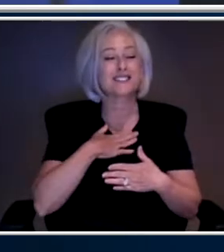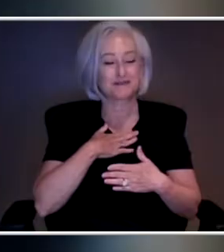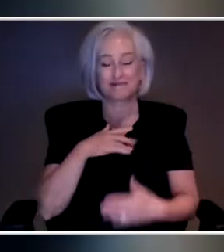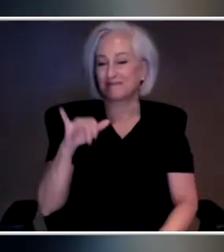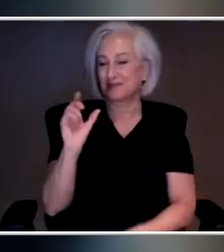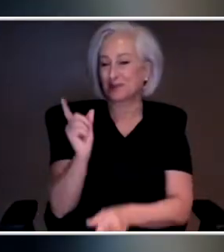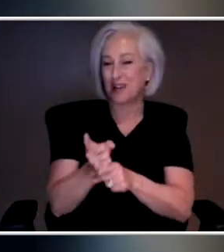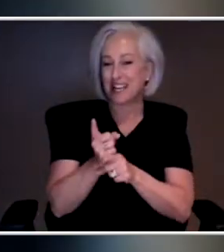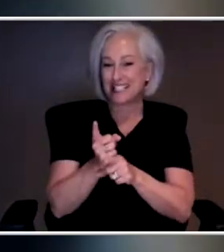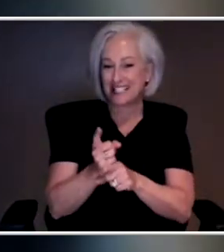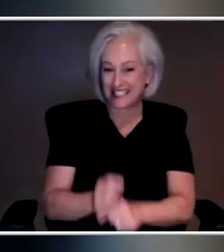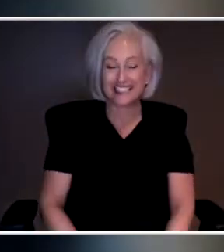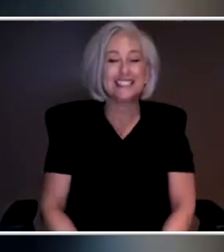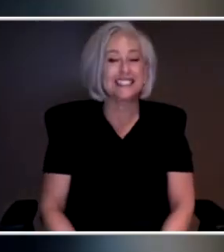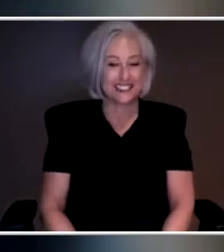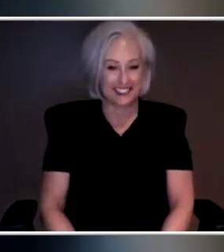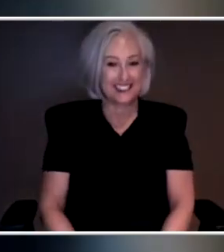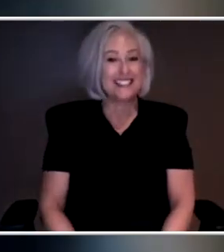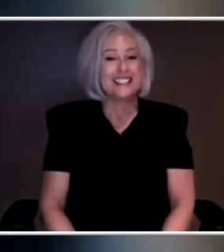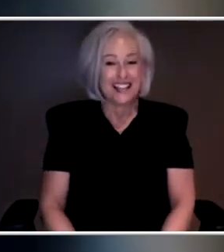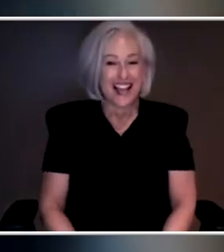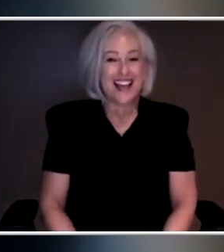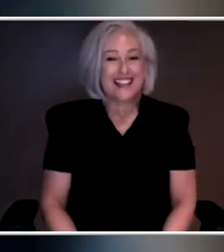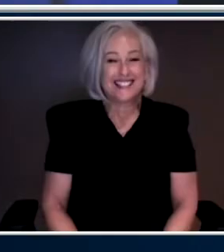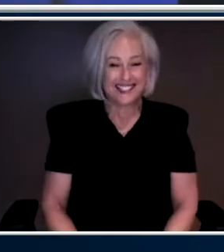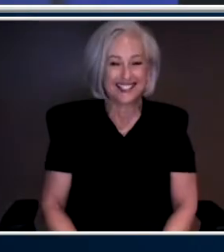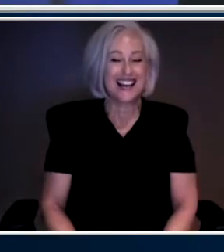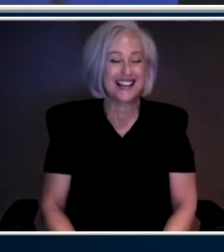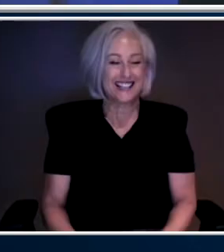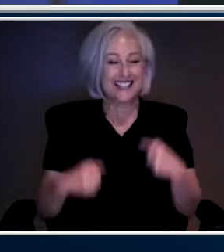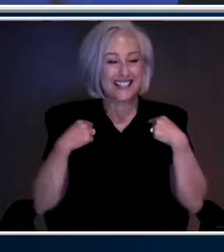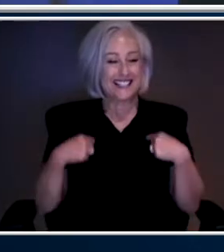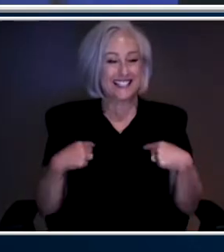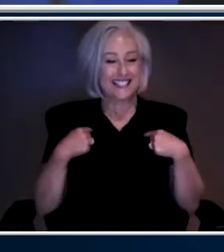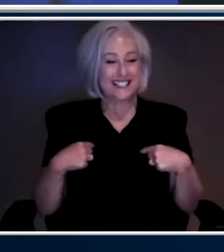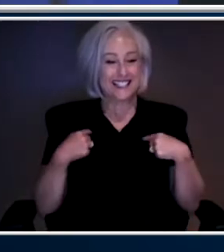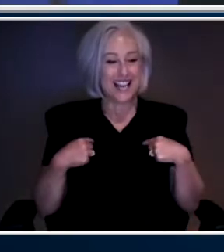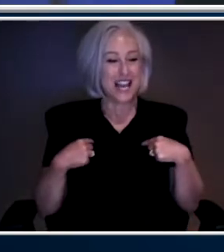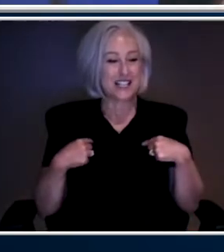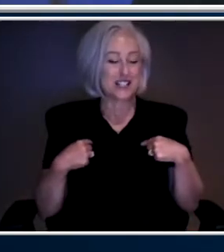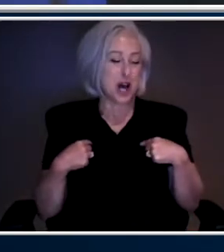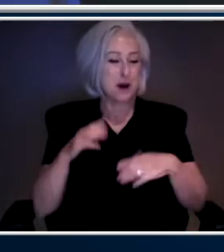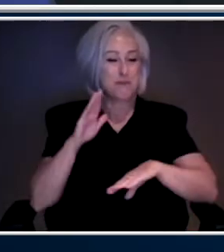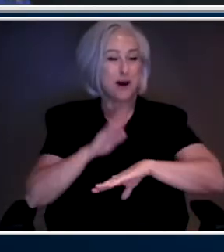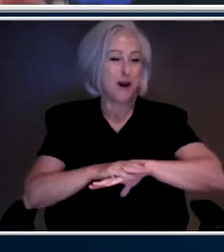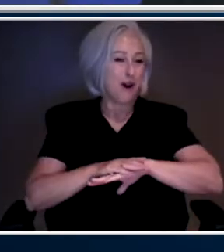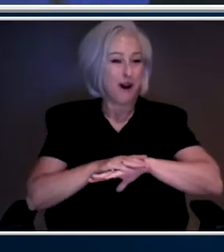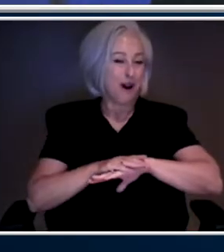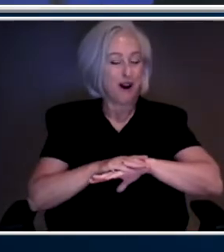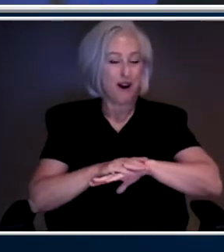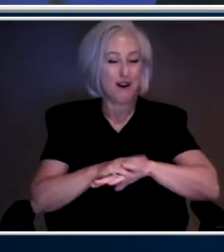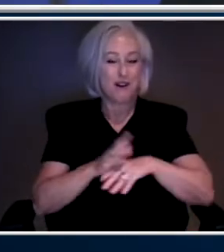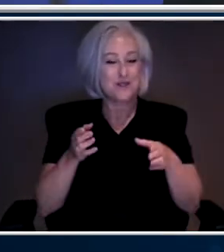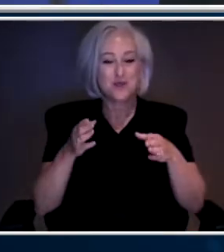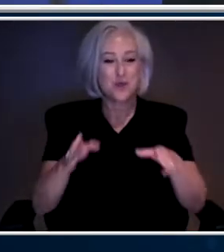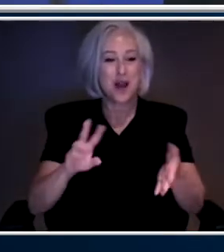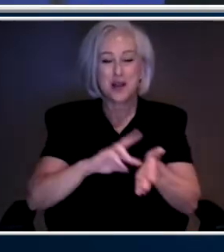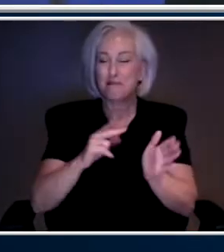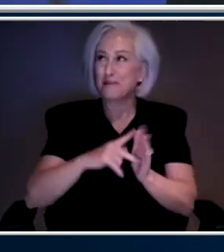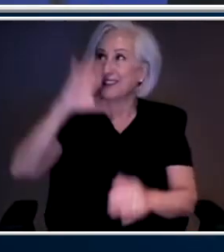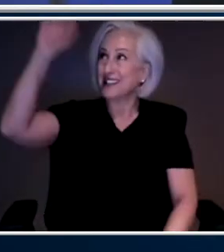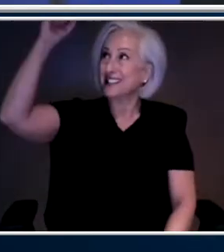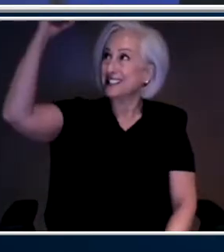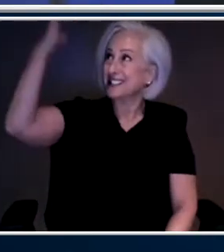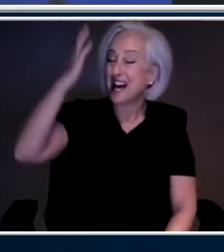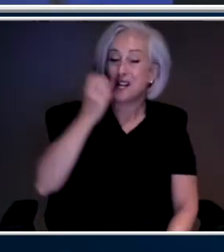And tank top season is on the way, Yep. That's right. Yeah. Sun's out, guns out. You're going to want to show it all off, and I get you. Yep. So,